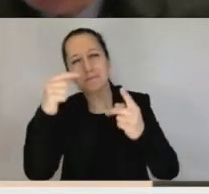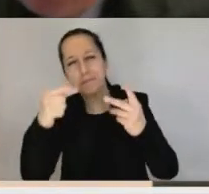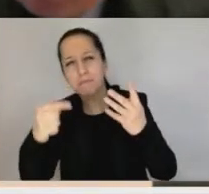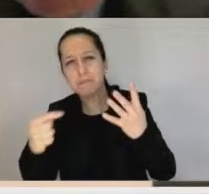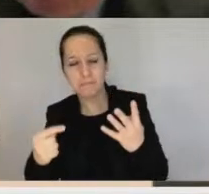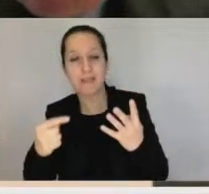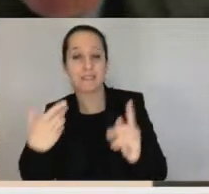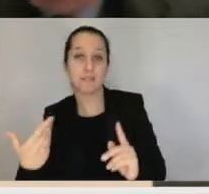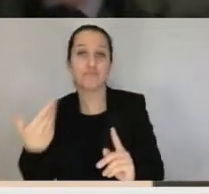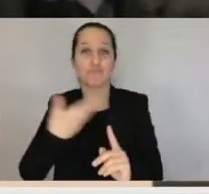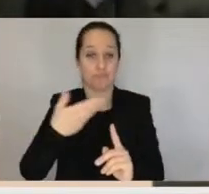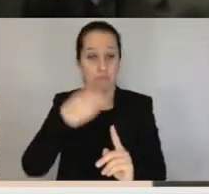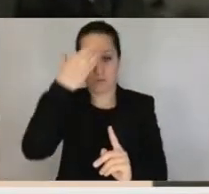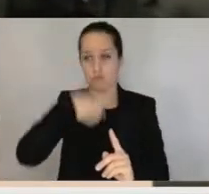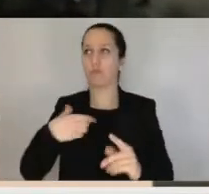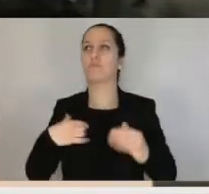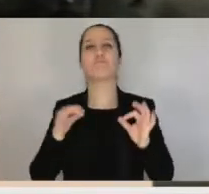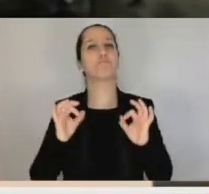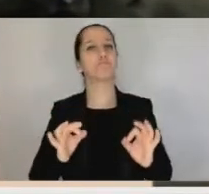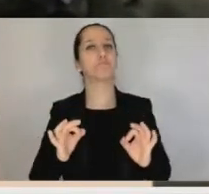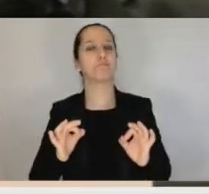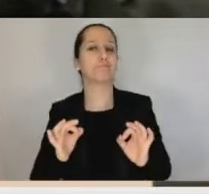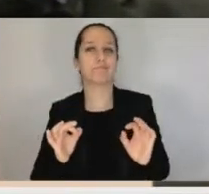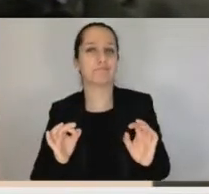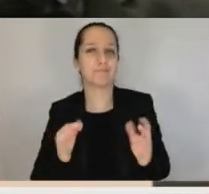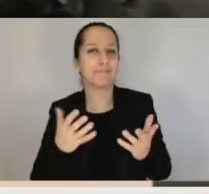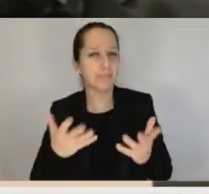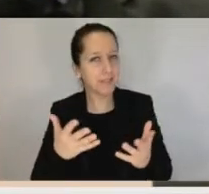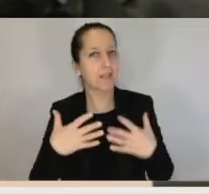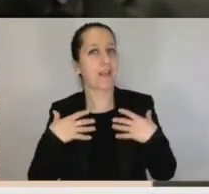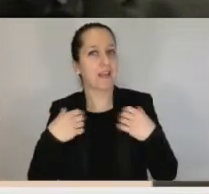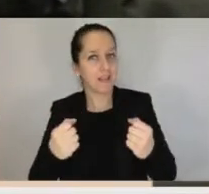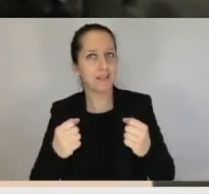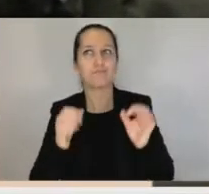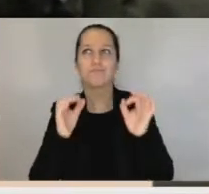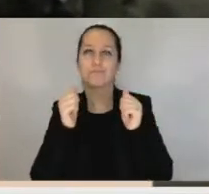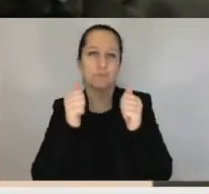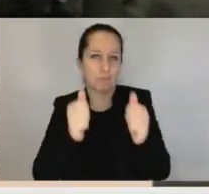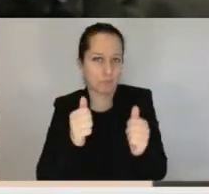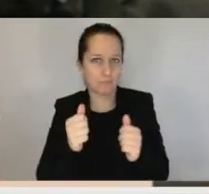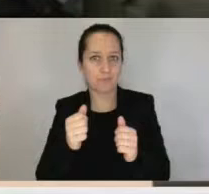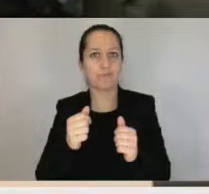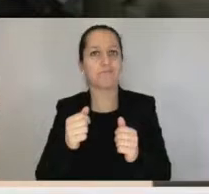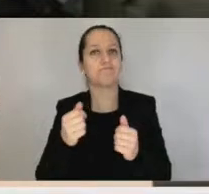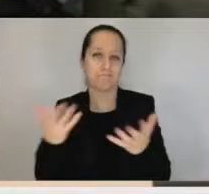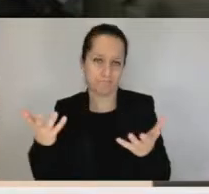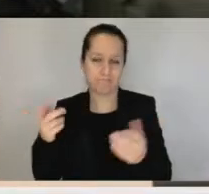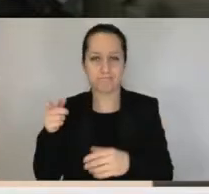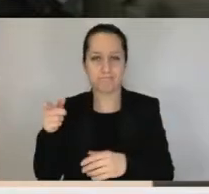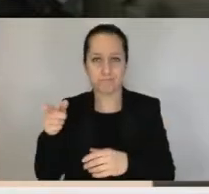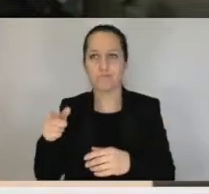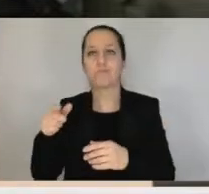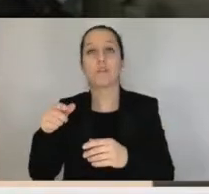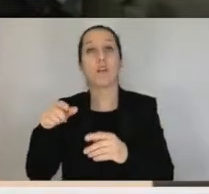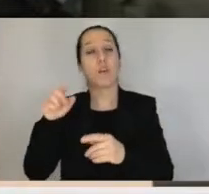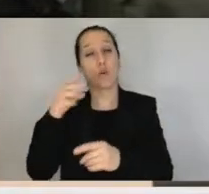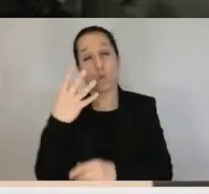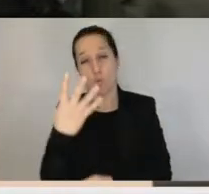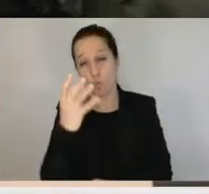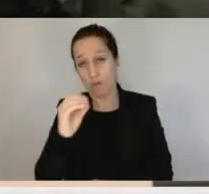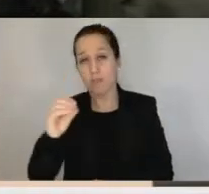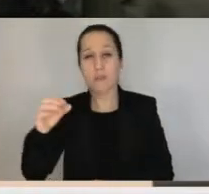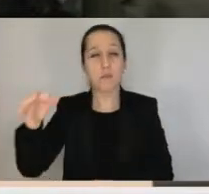other environment, social determinants. They are highly inspiring, and they have been in